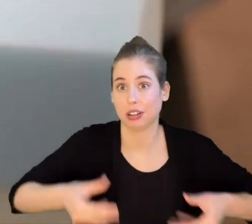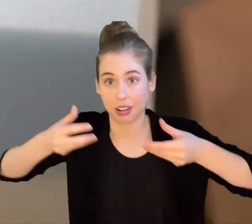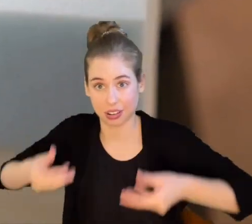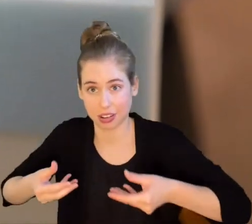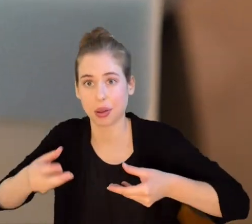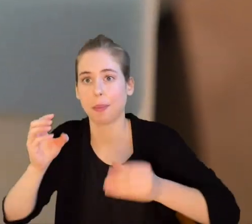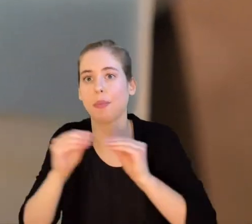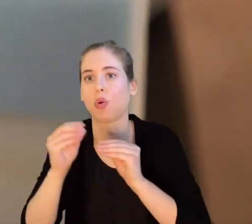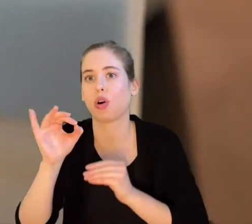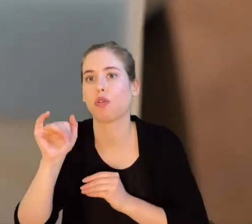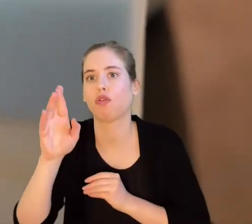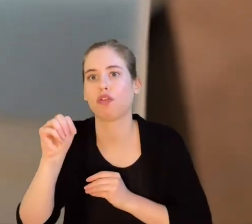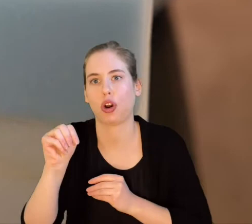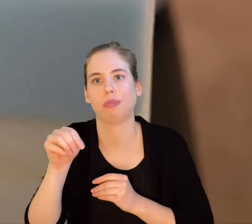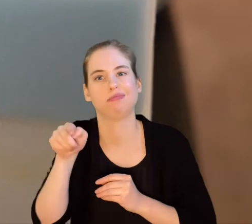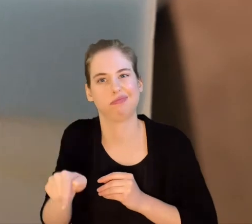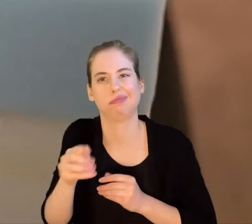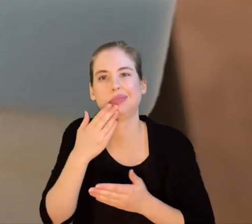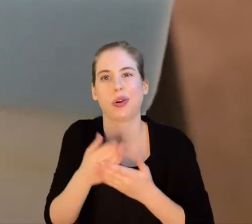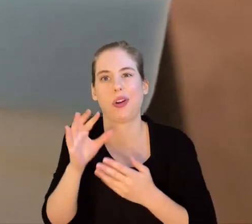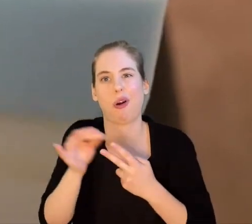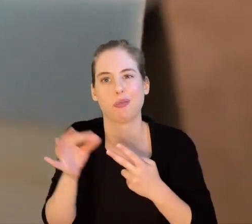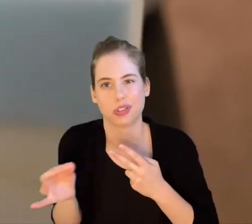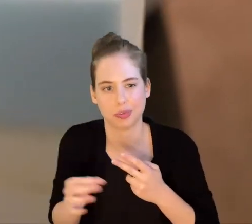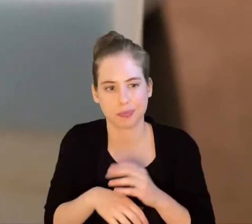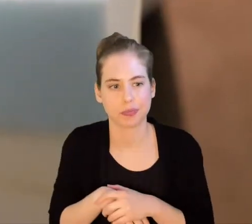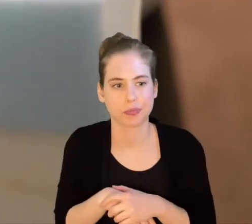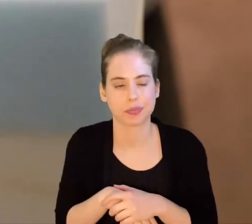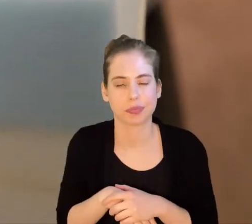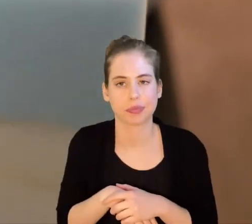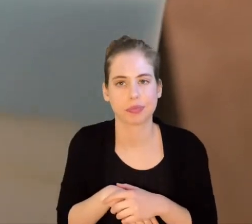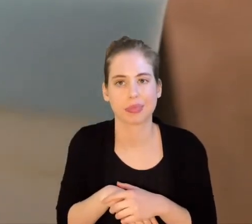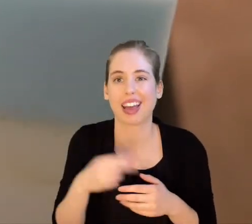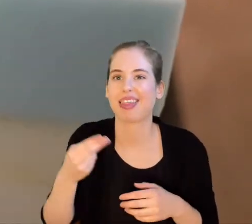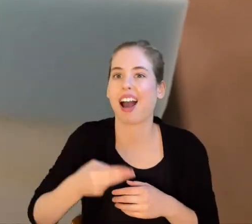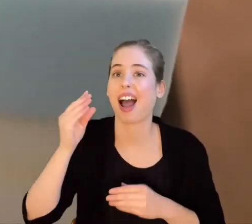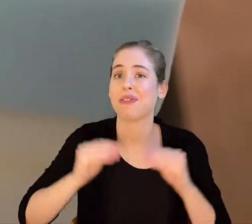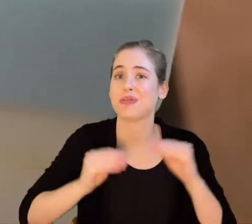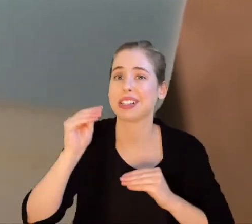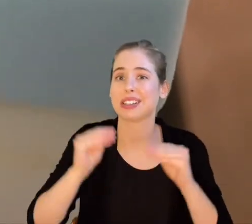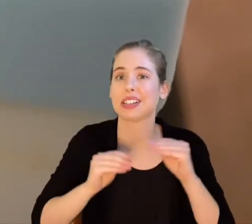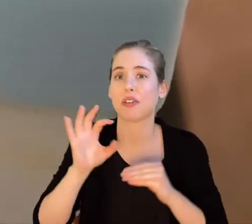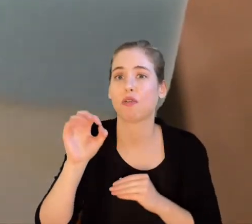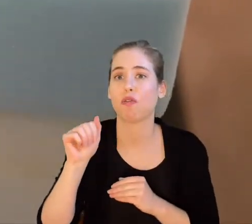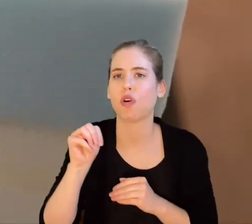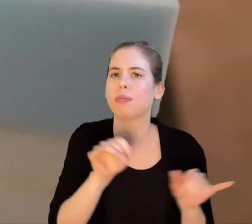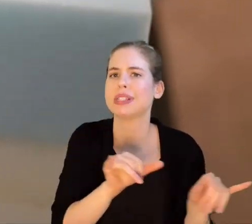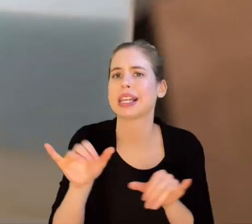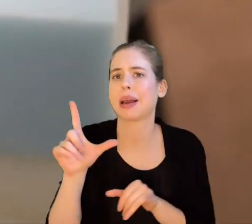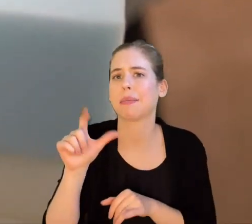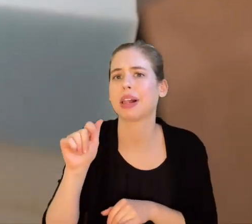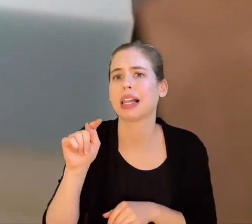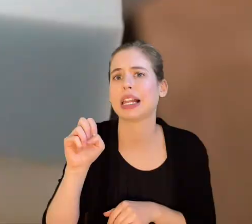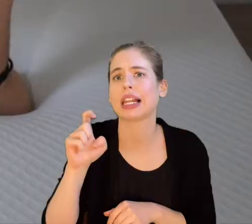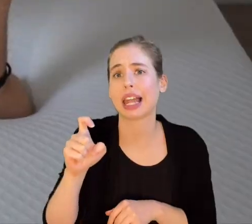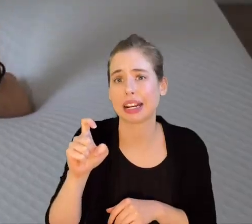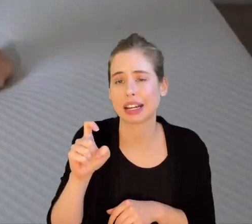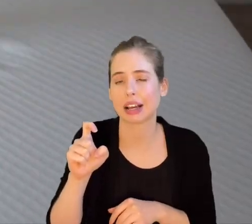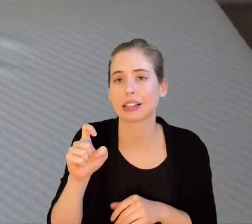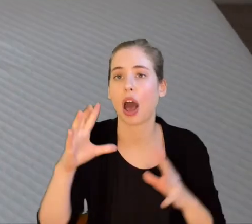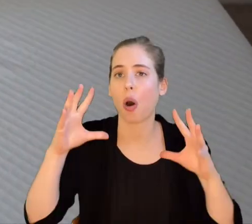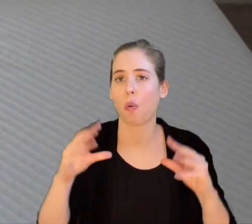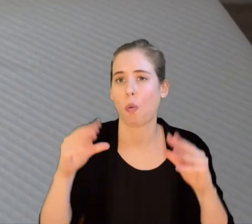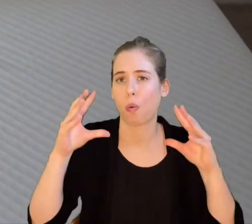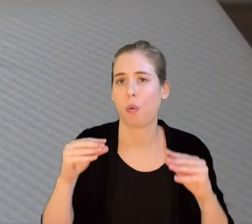The high-resilient foam acts similarly to latex, providing a responsiveness and bounce which kept us lifted. It